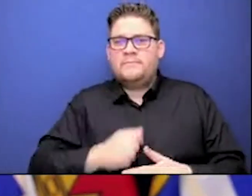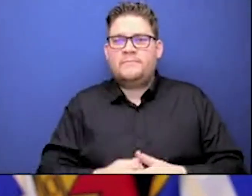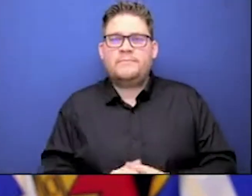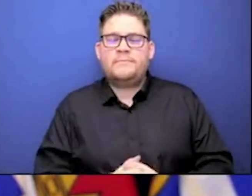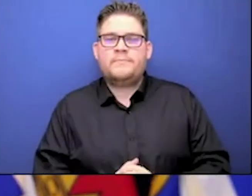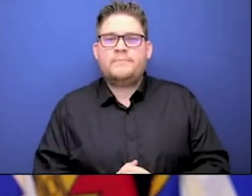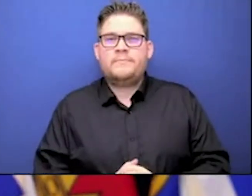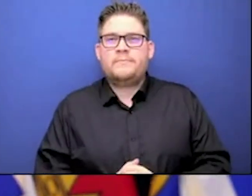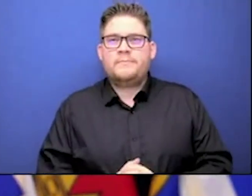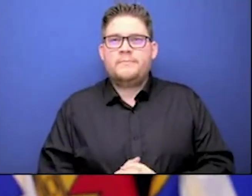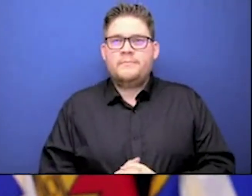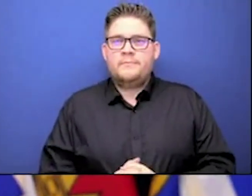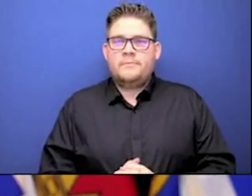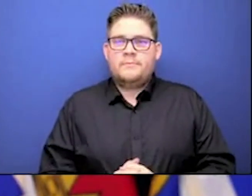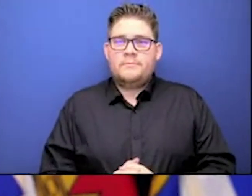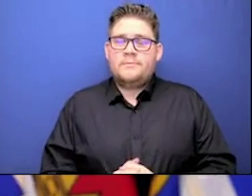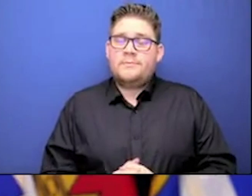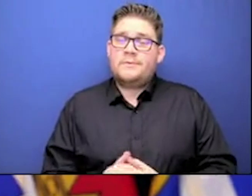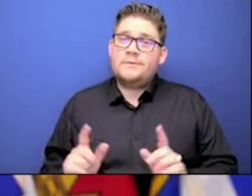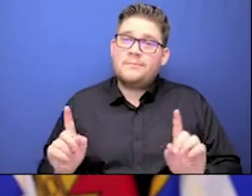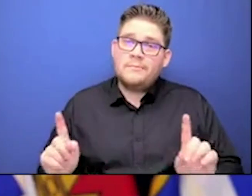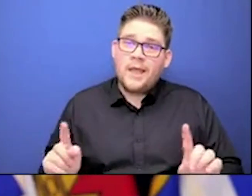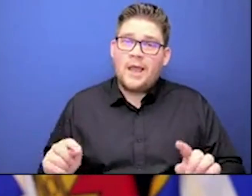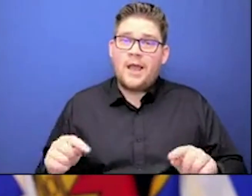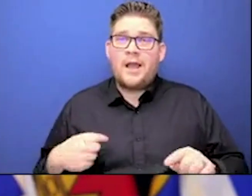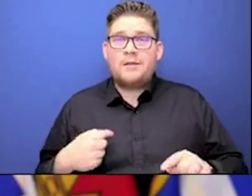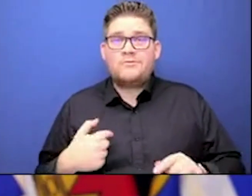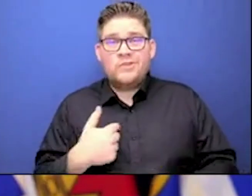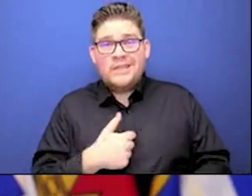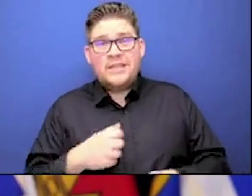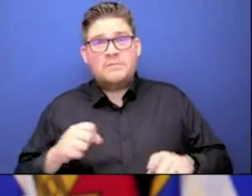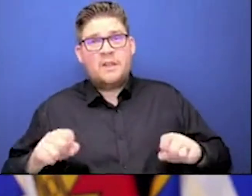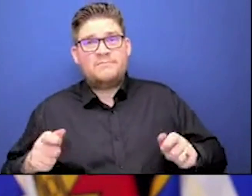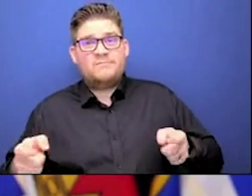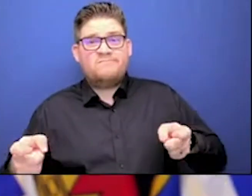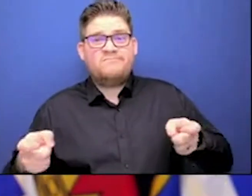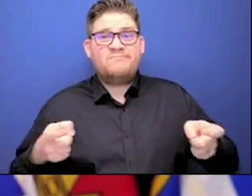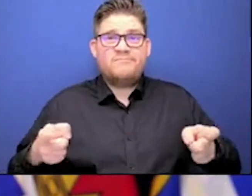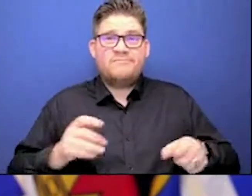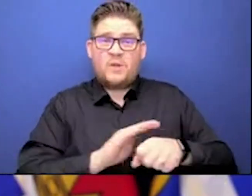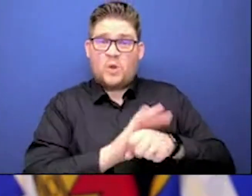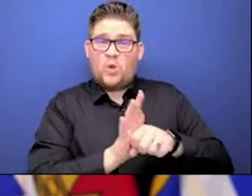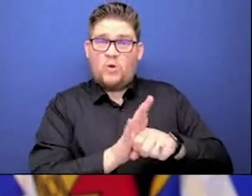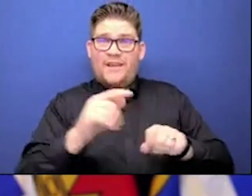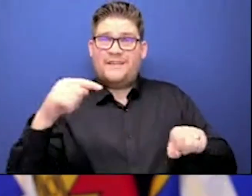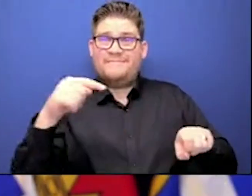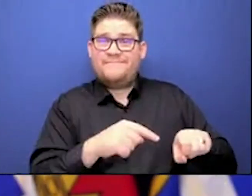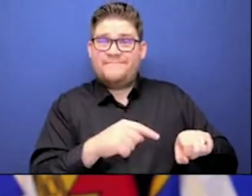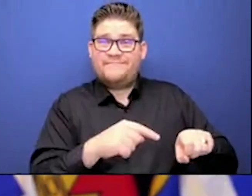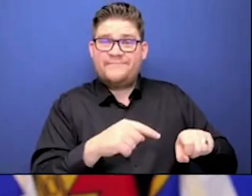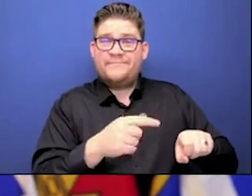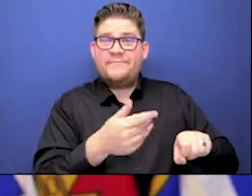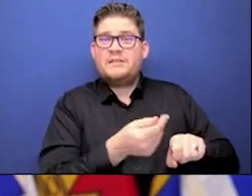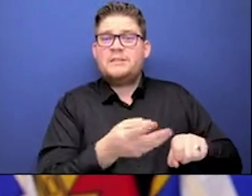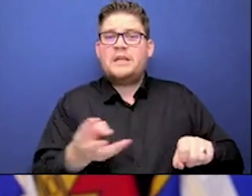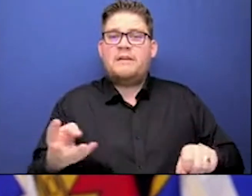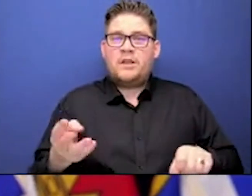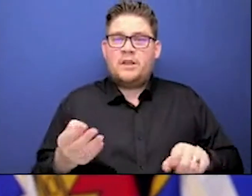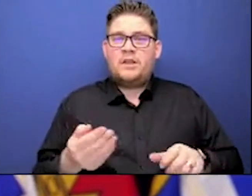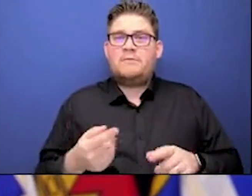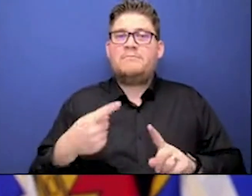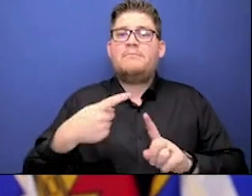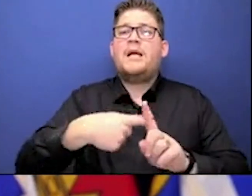activities. But as you say, the Moderna vaccine is licensed or approved for use right now down to age 16. We